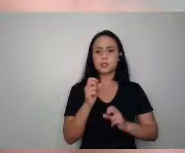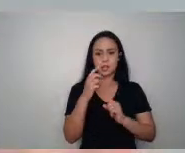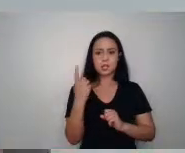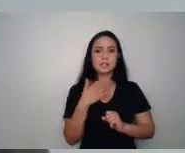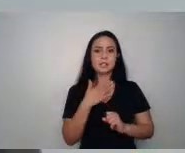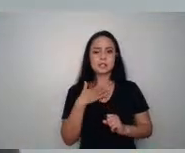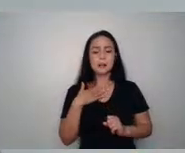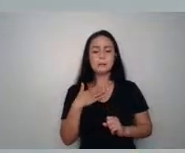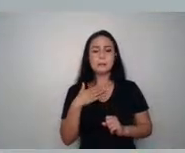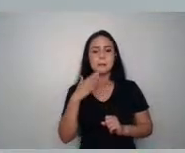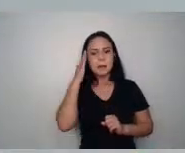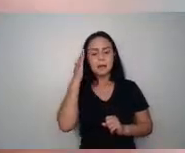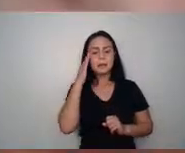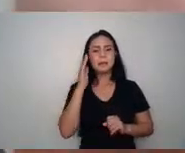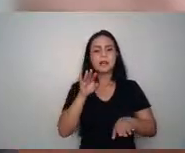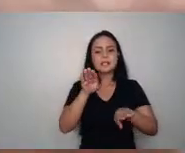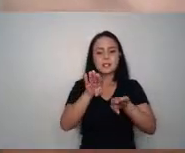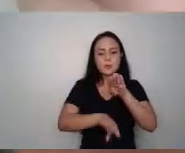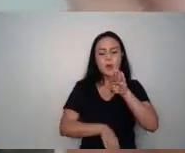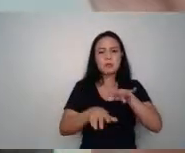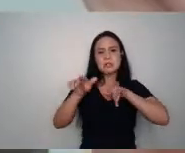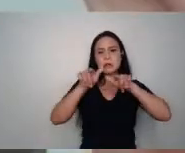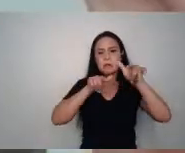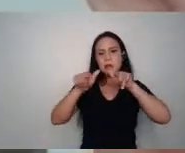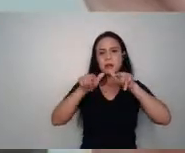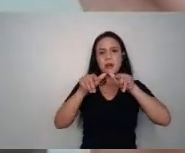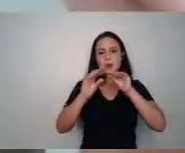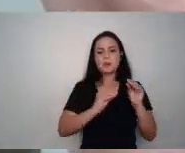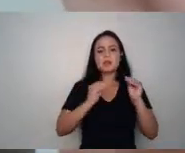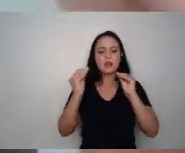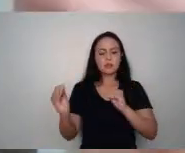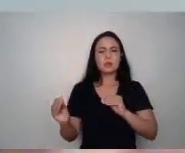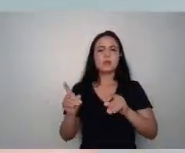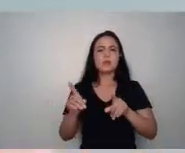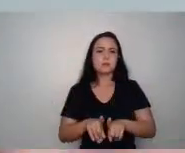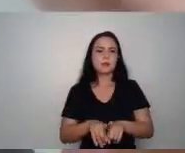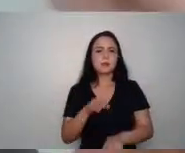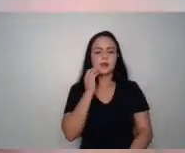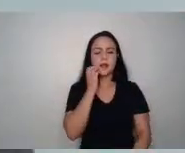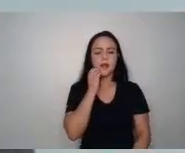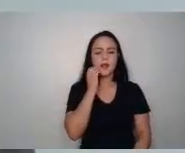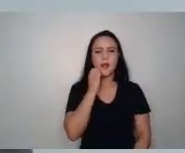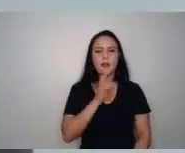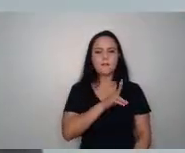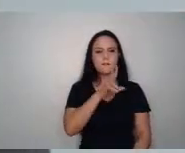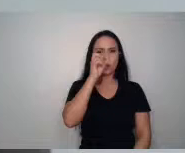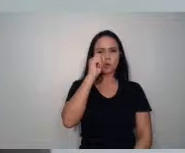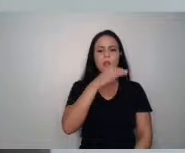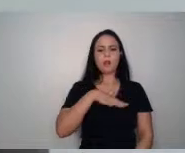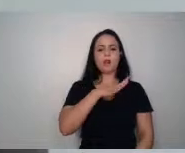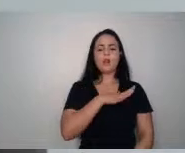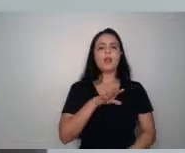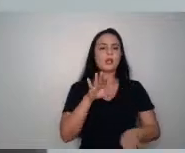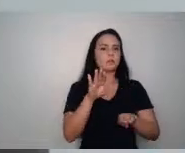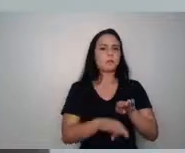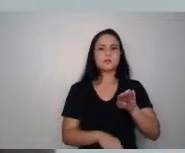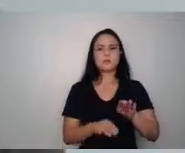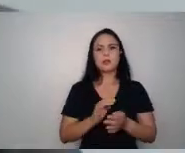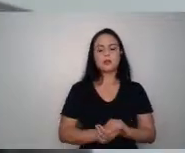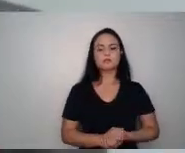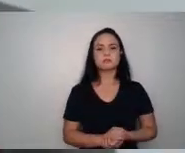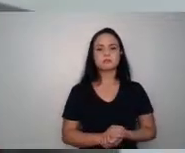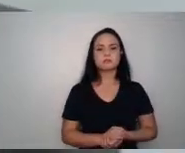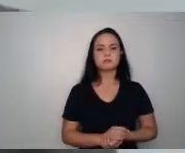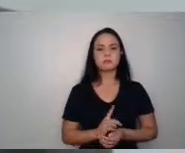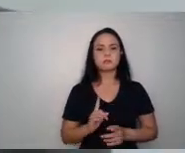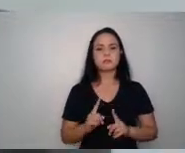we have to strengthen labor unions, because we know that there is an unequal situation between the employer and the employee. It's